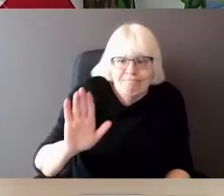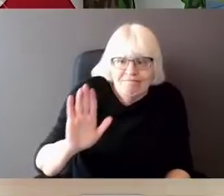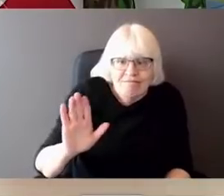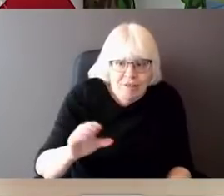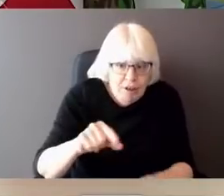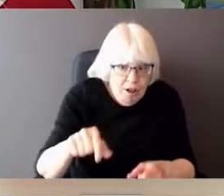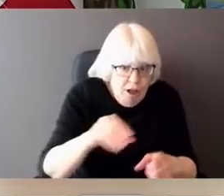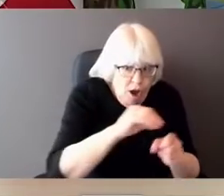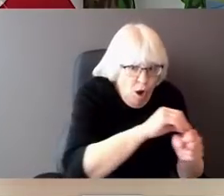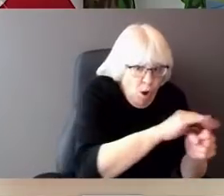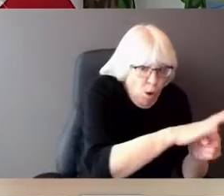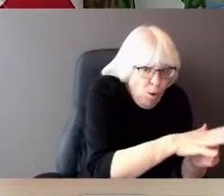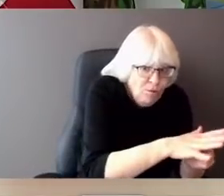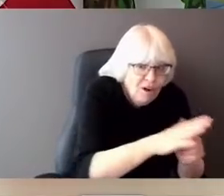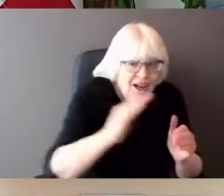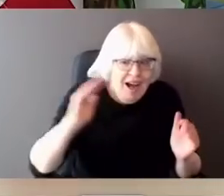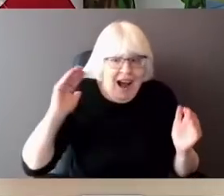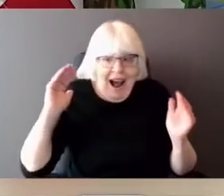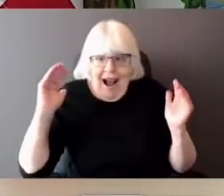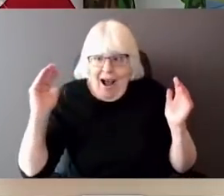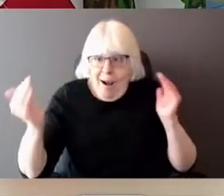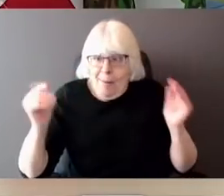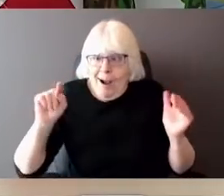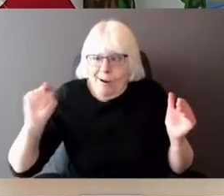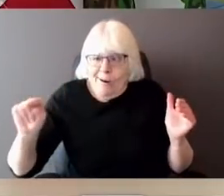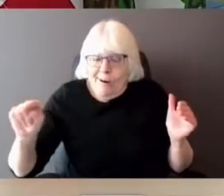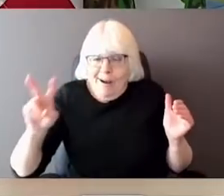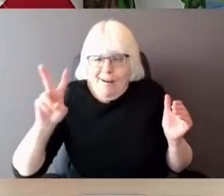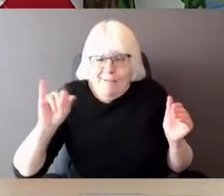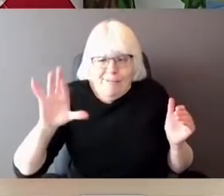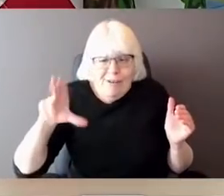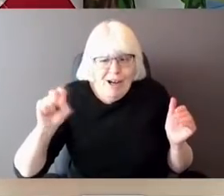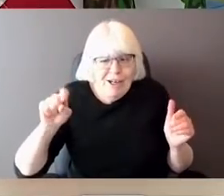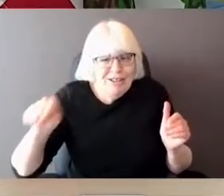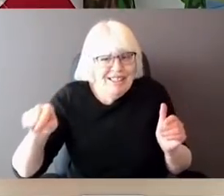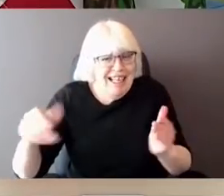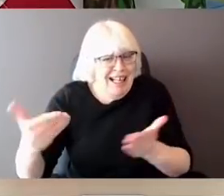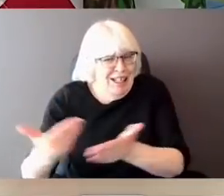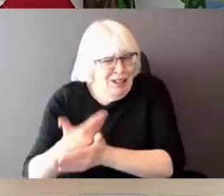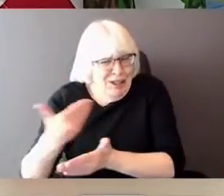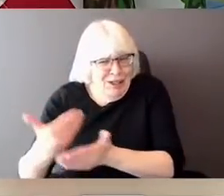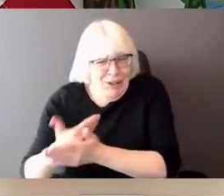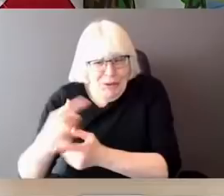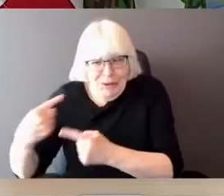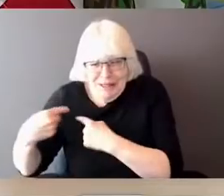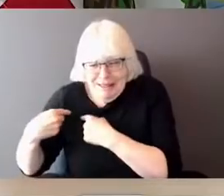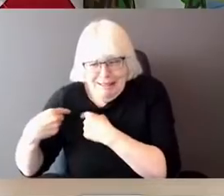for years. So we don't have a great deal of natural immunity to